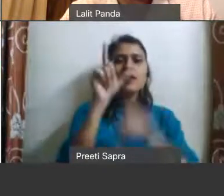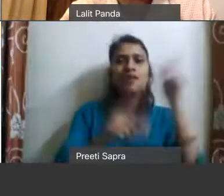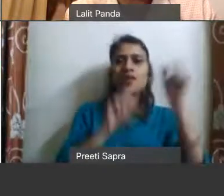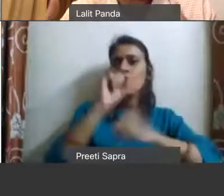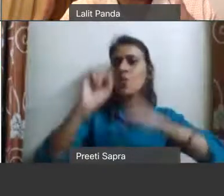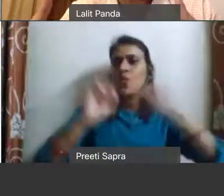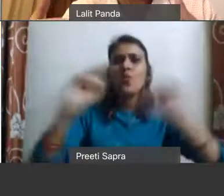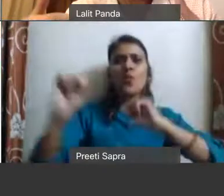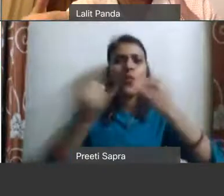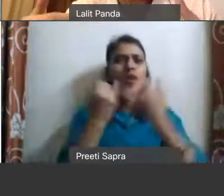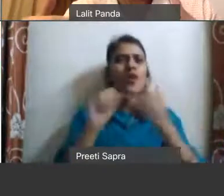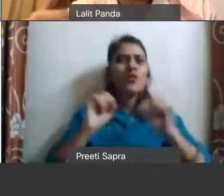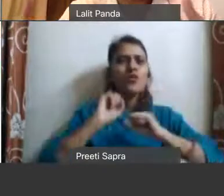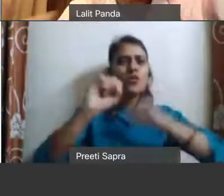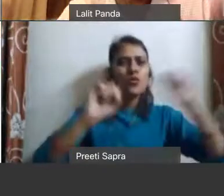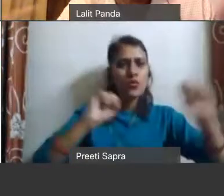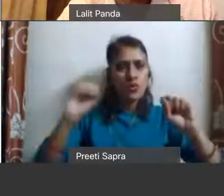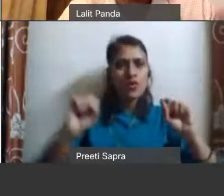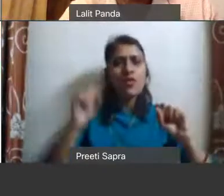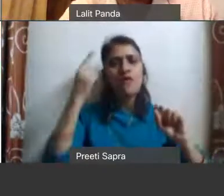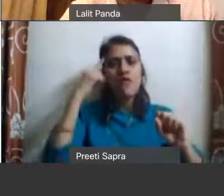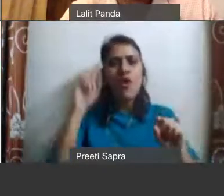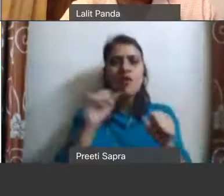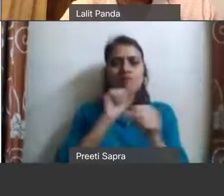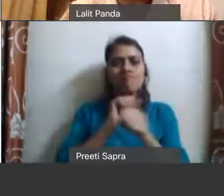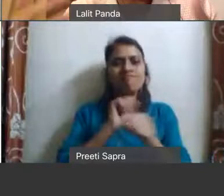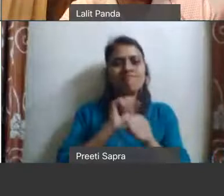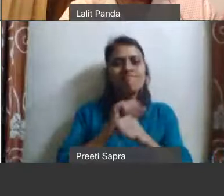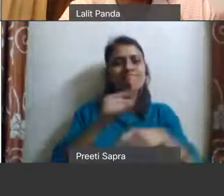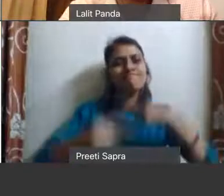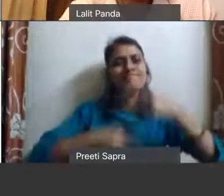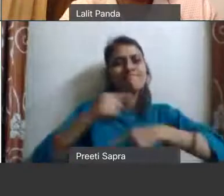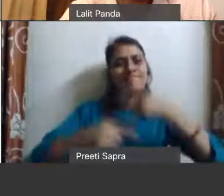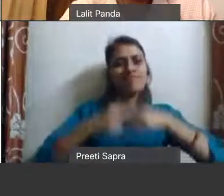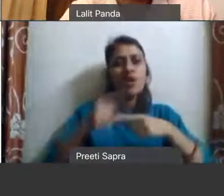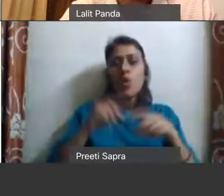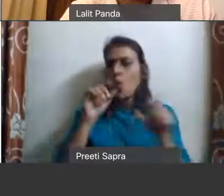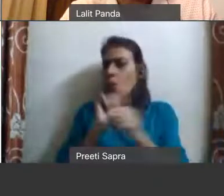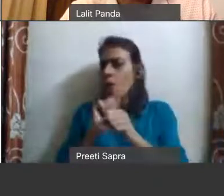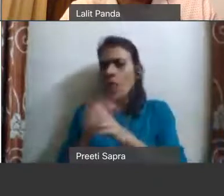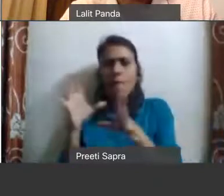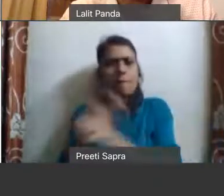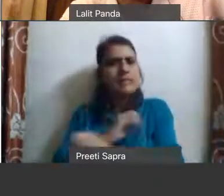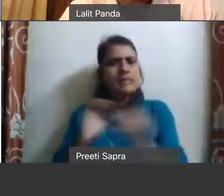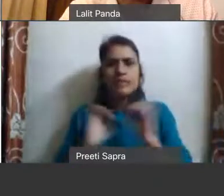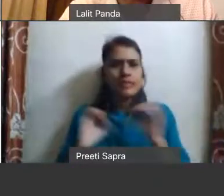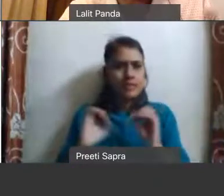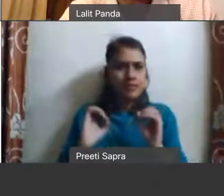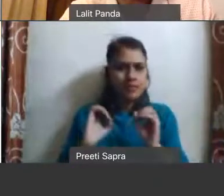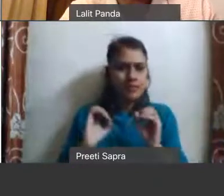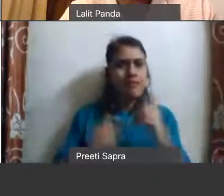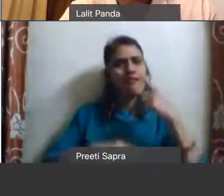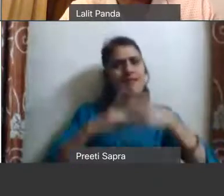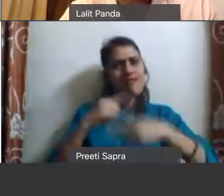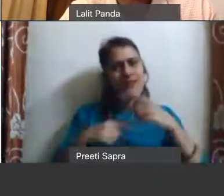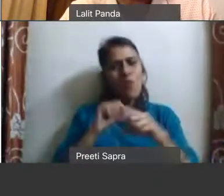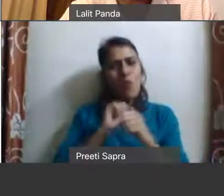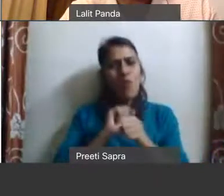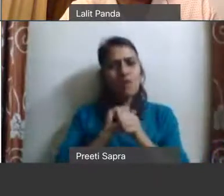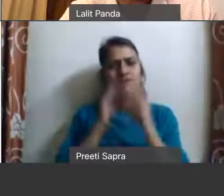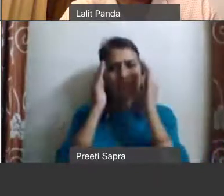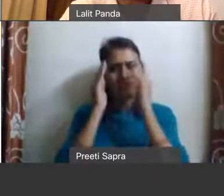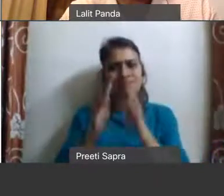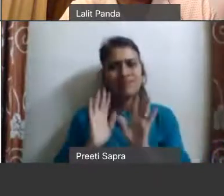who are, who come for work regularly, who don't miss out on work at all. And don't miss out on work